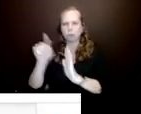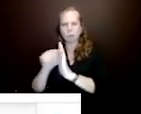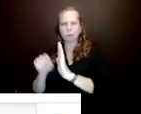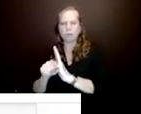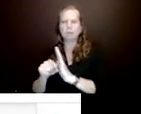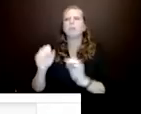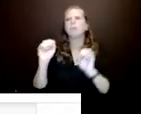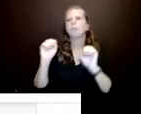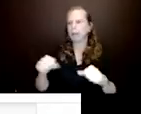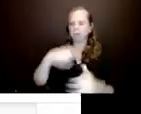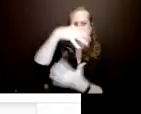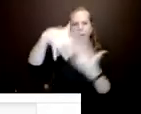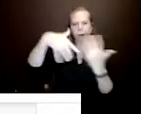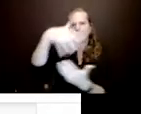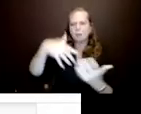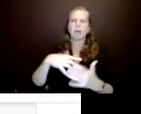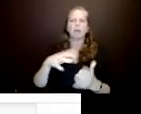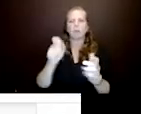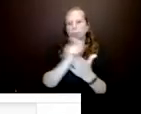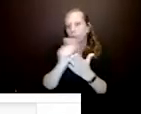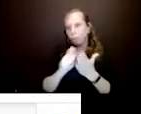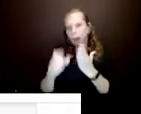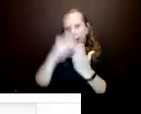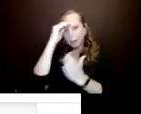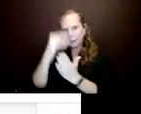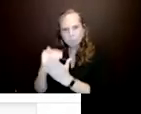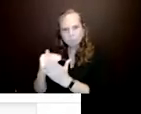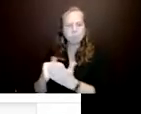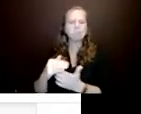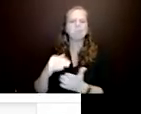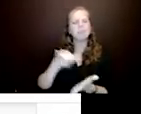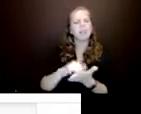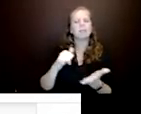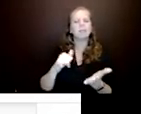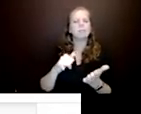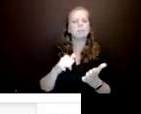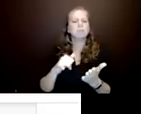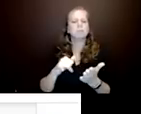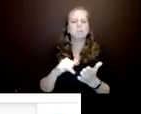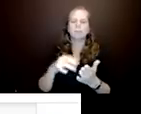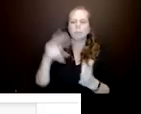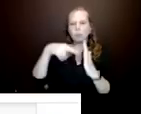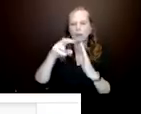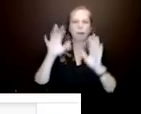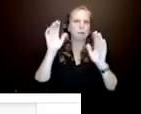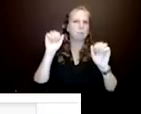or an interactive writing lesson. And, you know, just set the literacy expectations as well. So